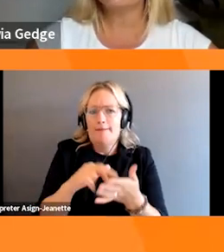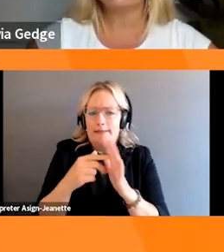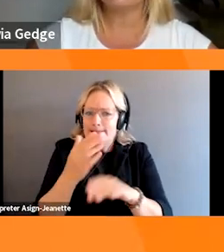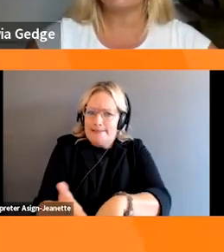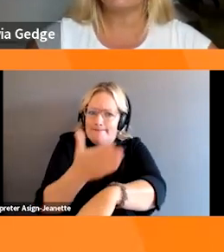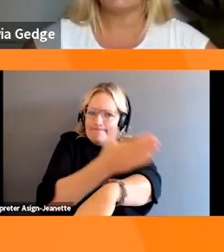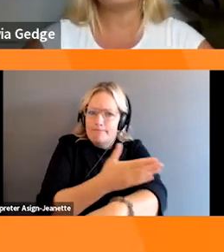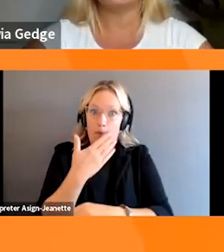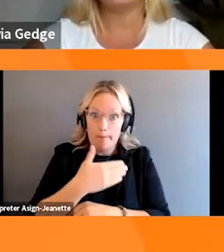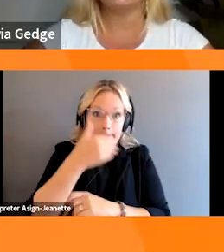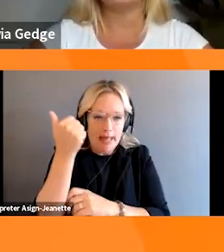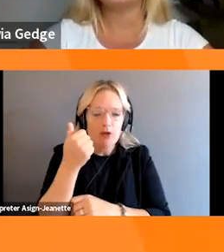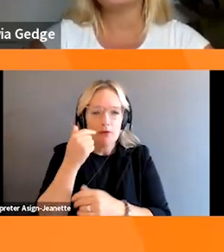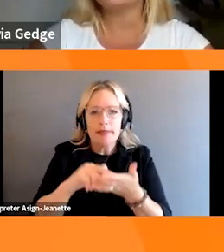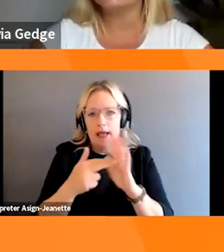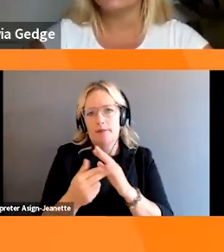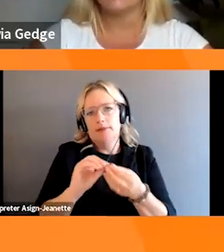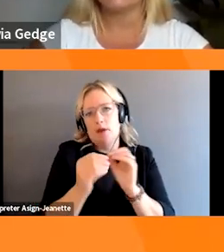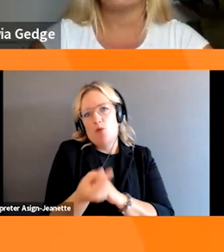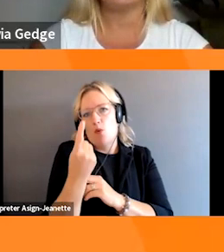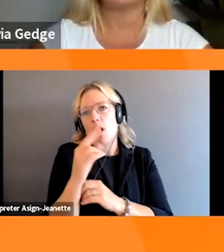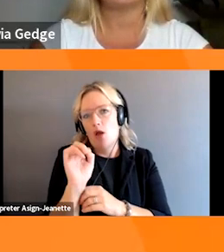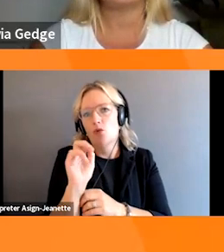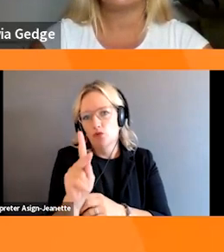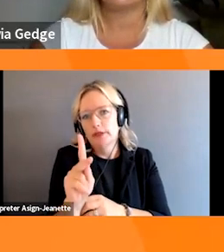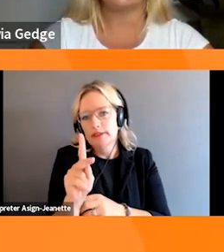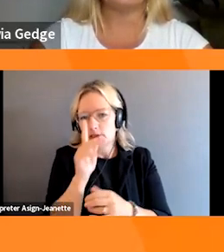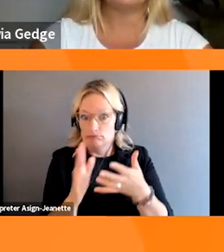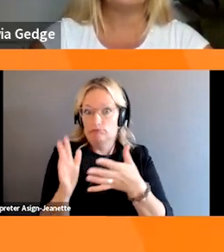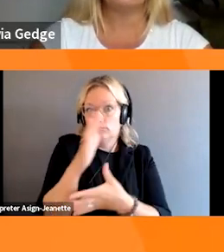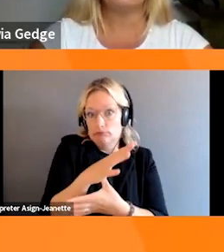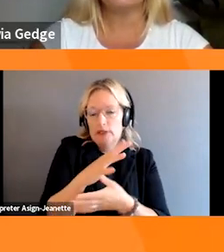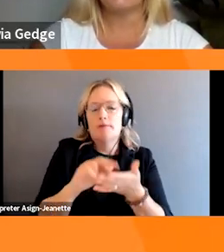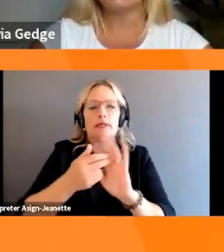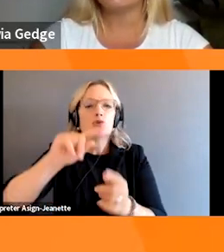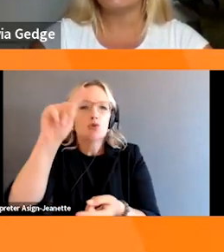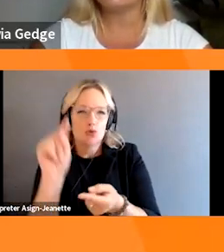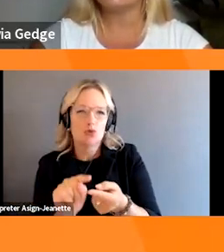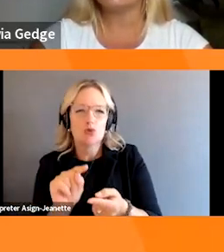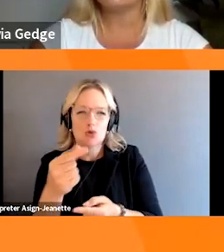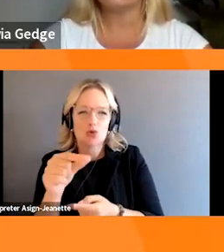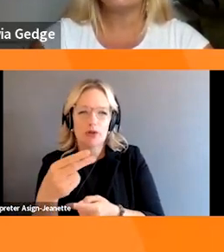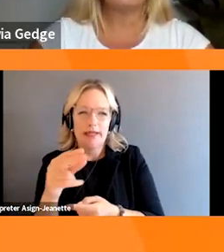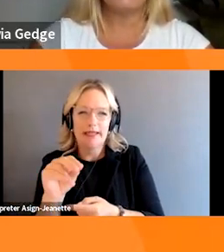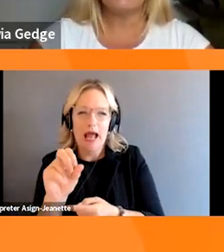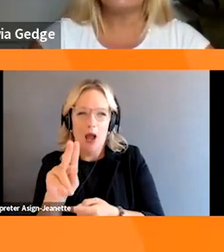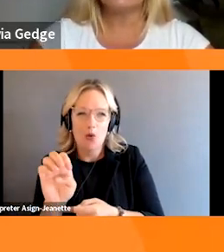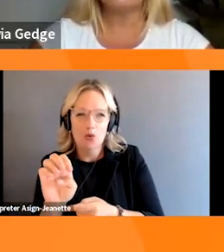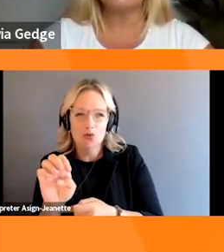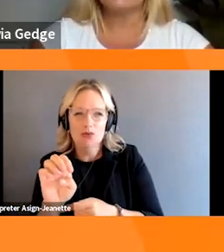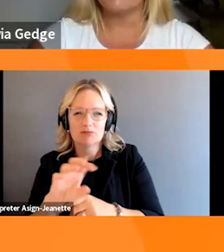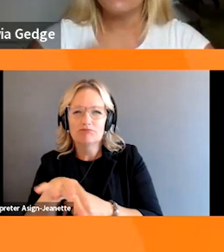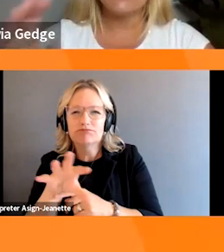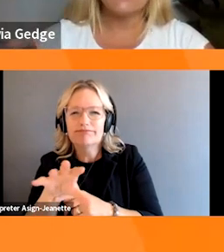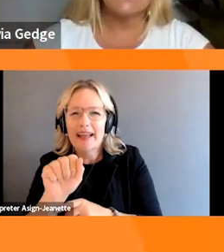to implement perhaps initiatives to reduce greenhouse emissions, look for abilities to find sort